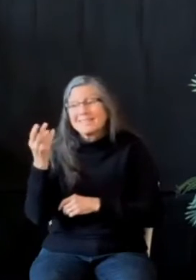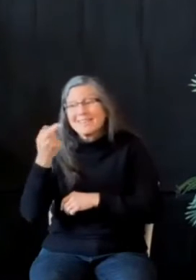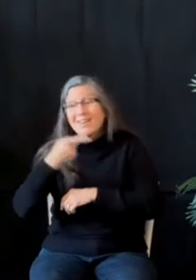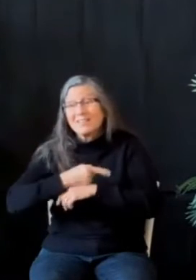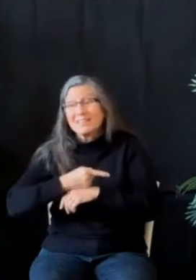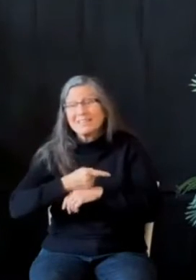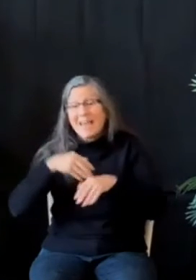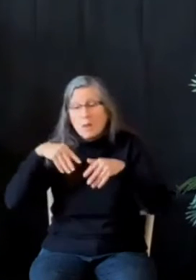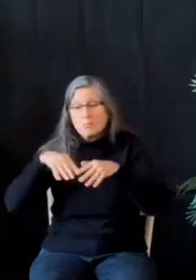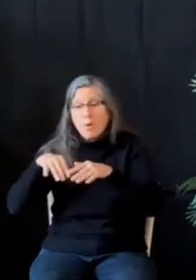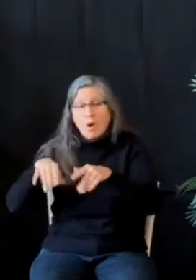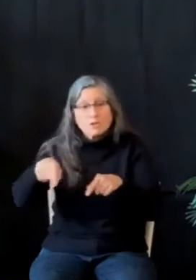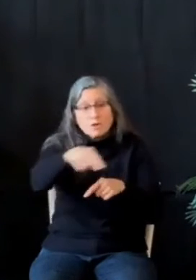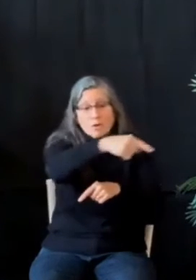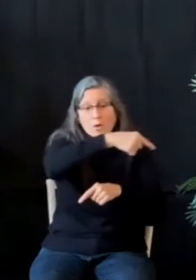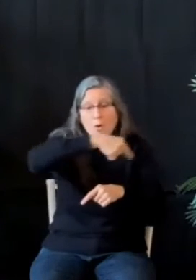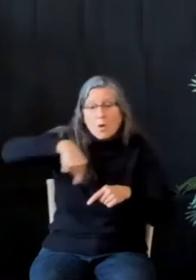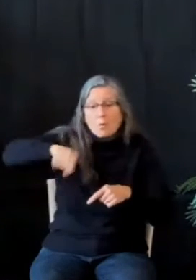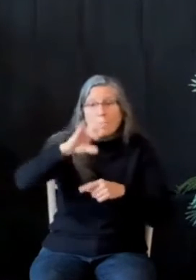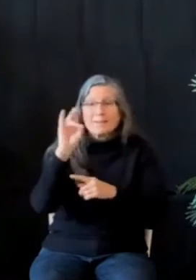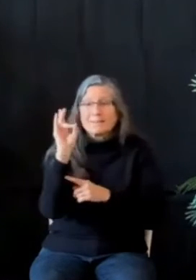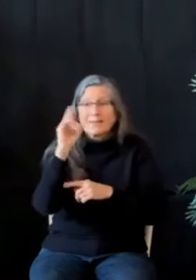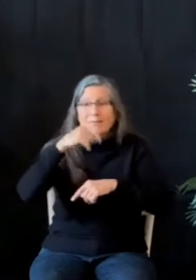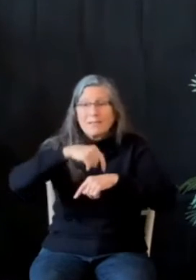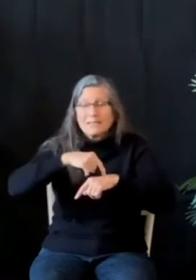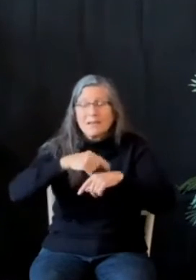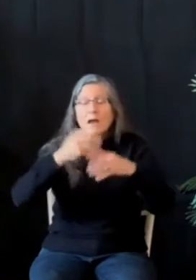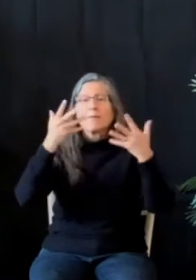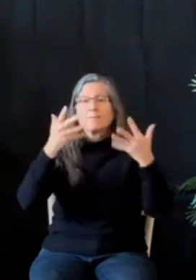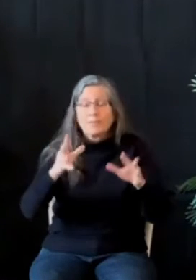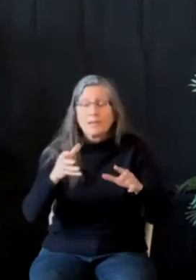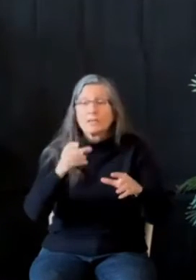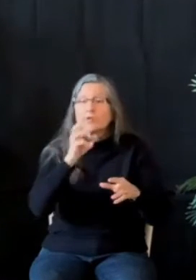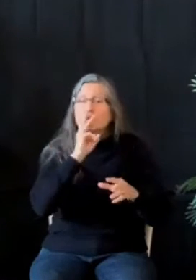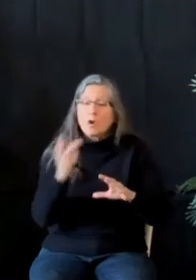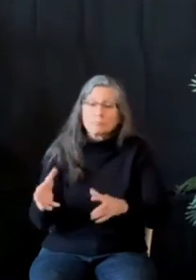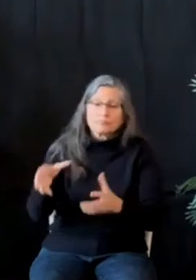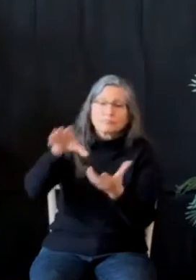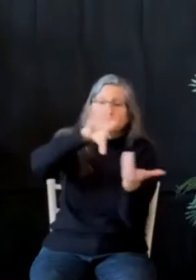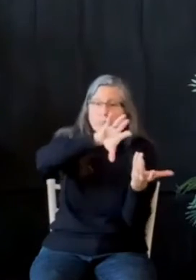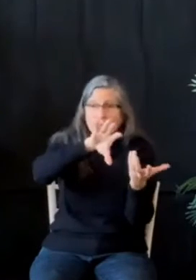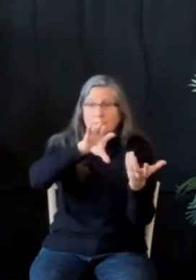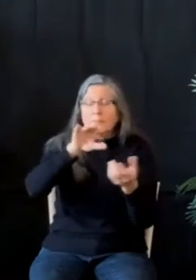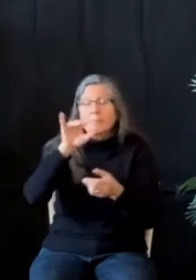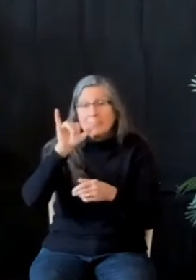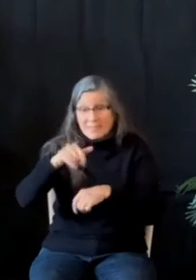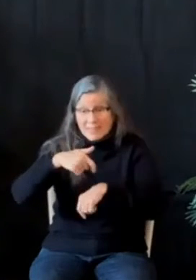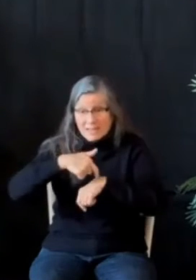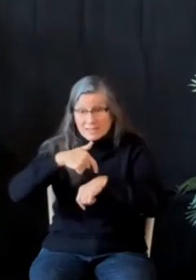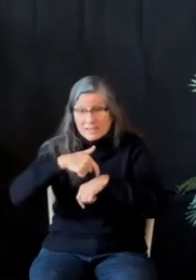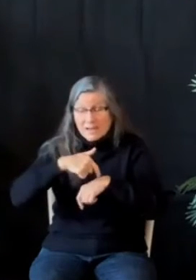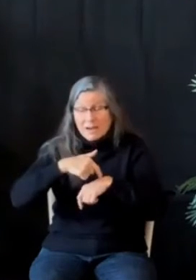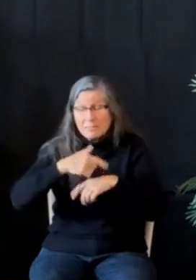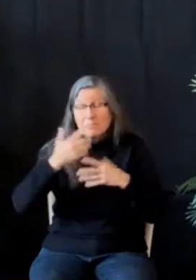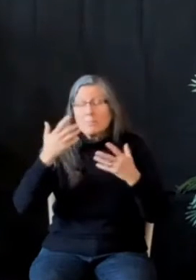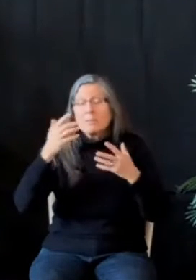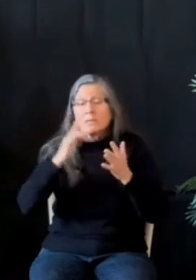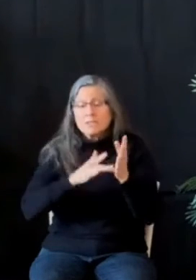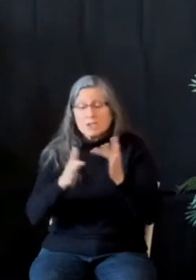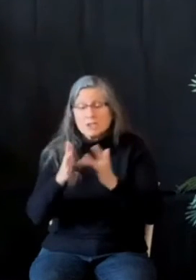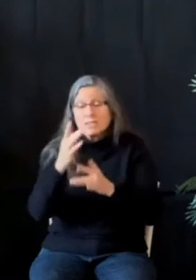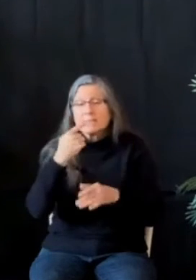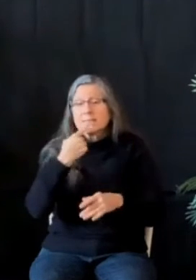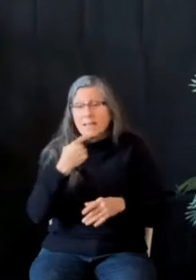around it seven times and then pour the water on there. It was at that point that Jesus said, "I